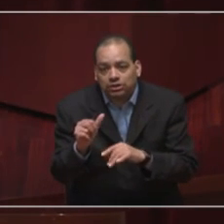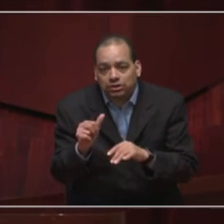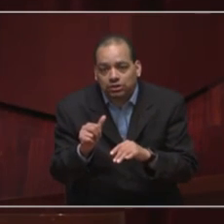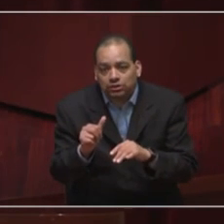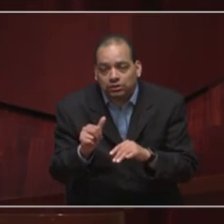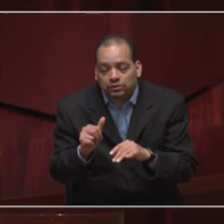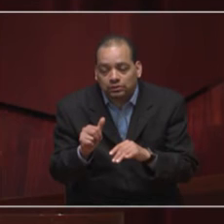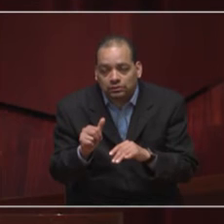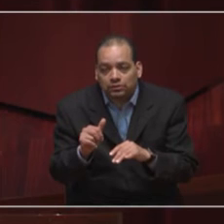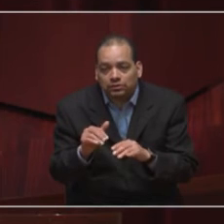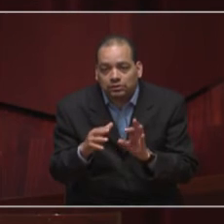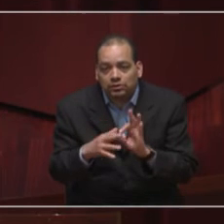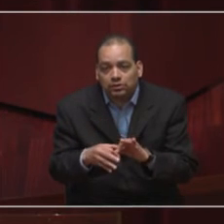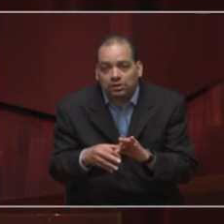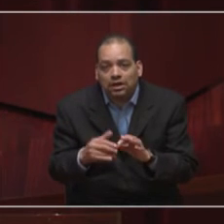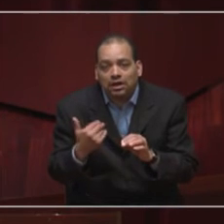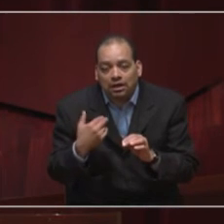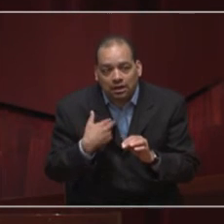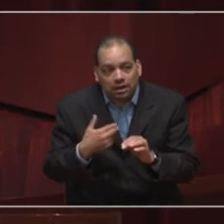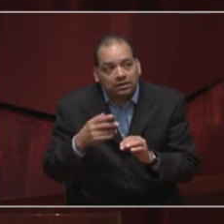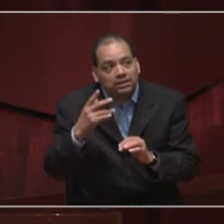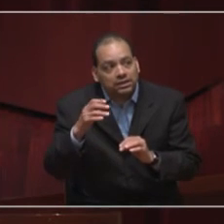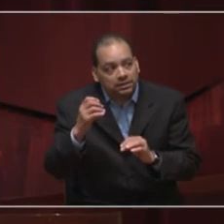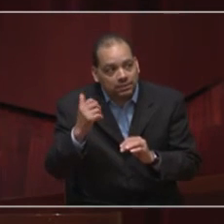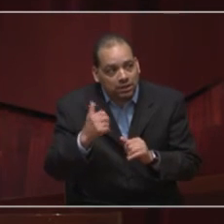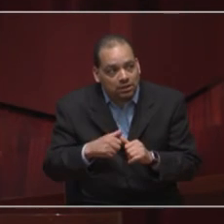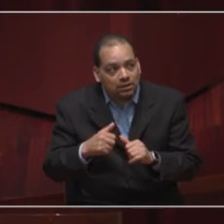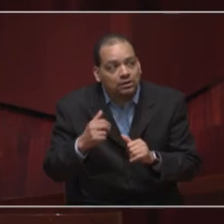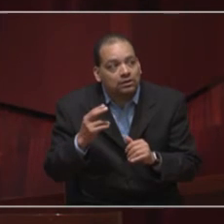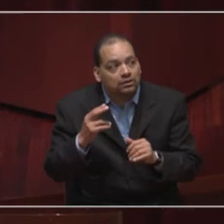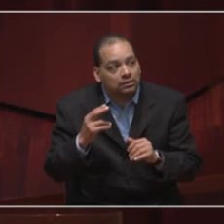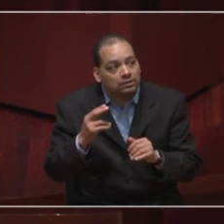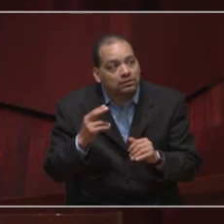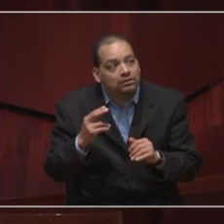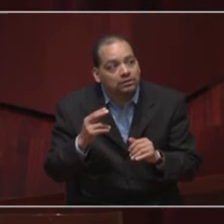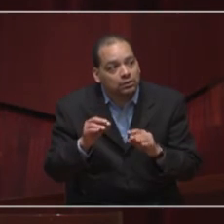email notification system in place. But